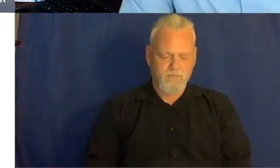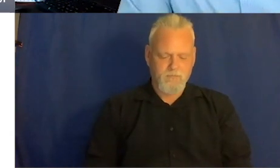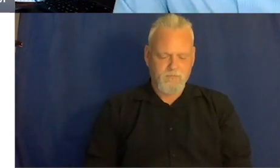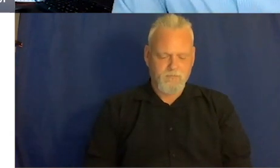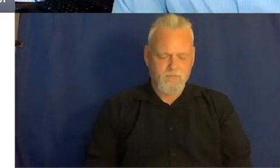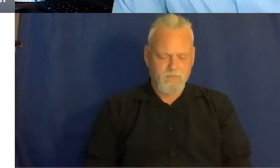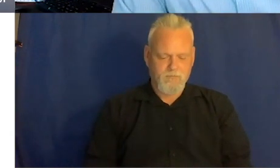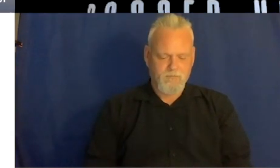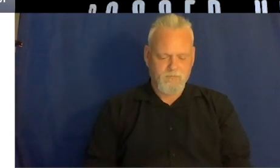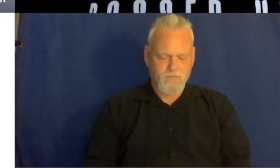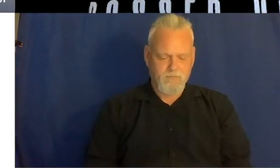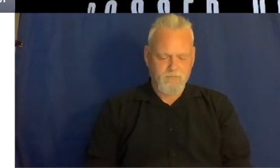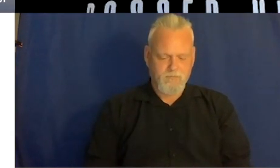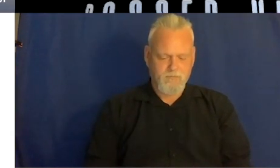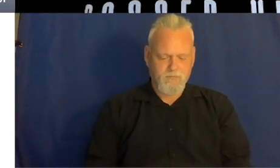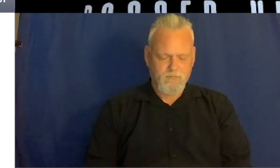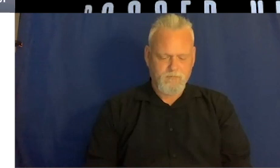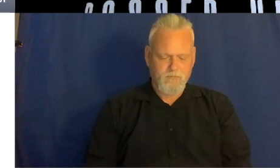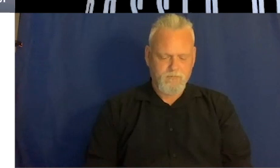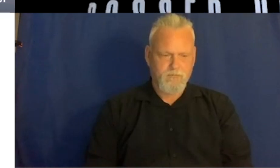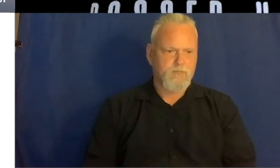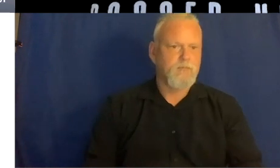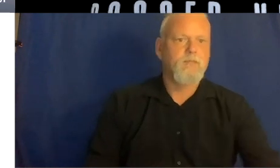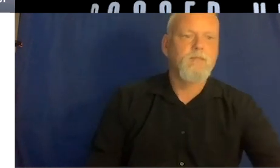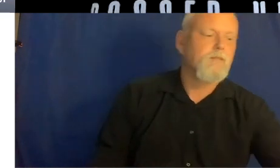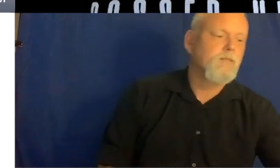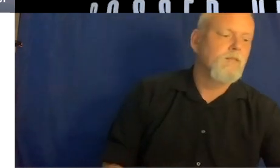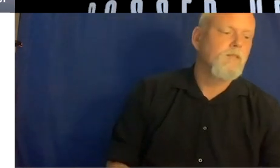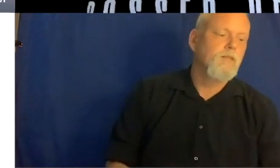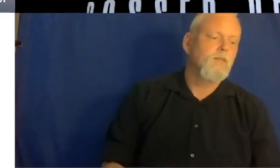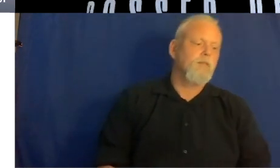Oh, I might be wrong. Greg Millett, I think you're first.